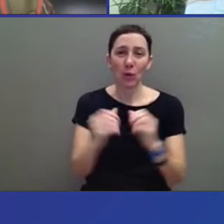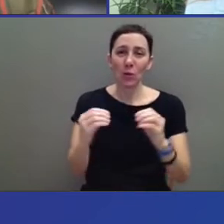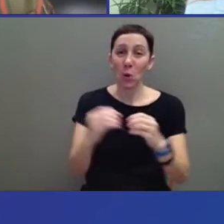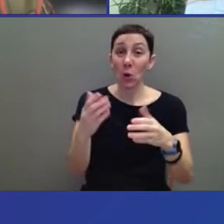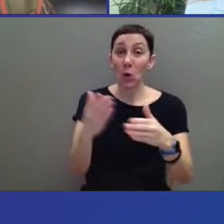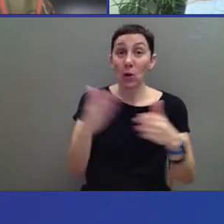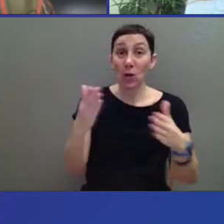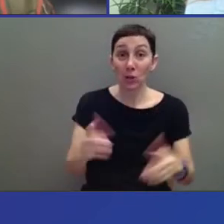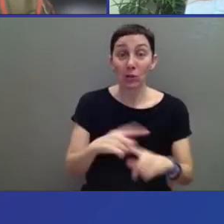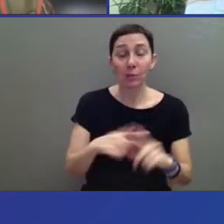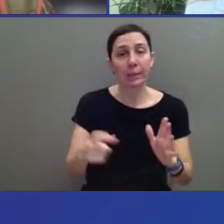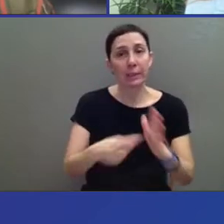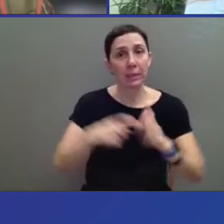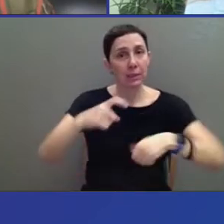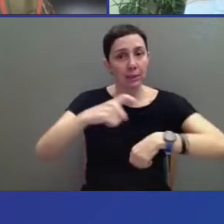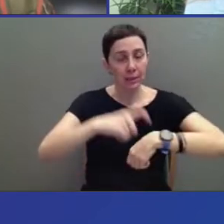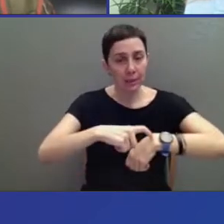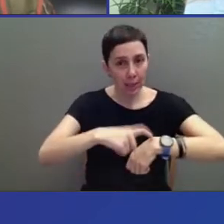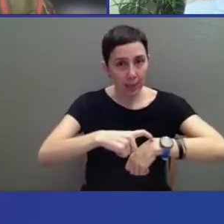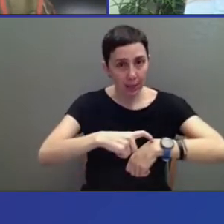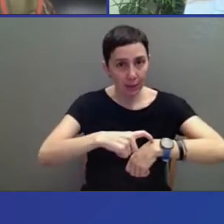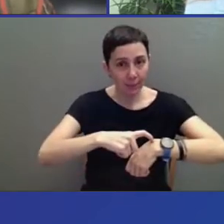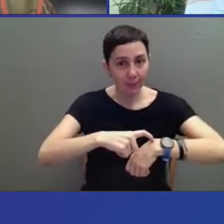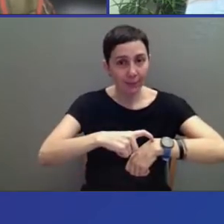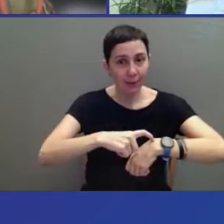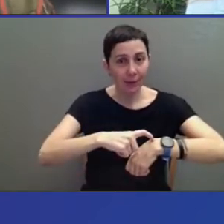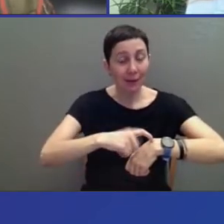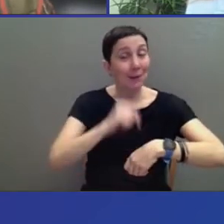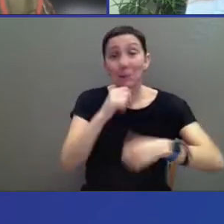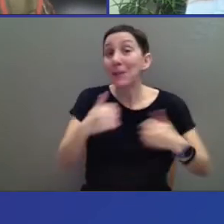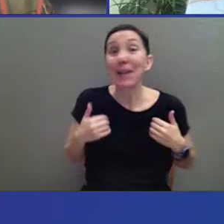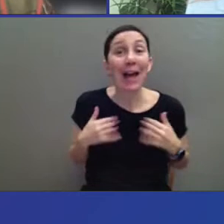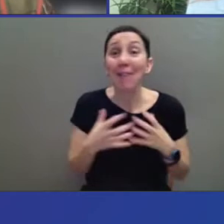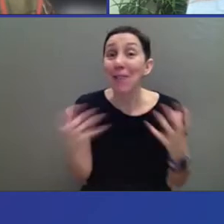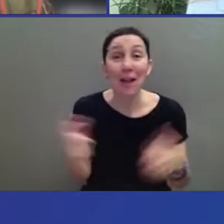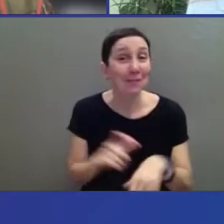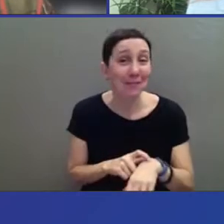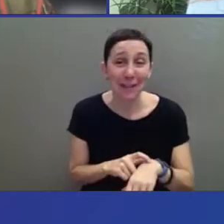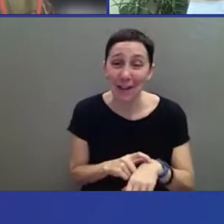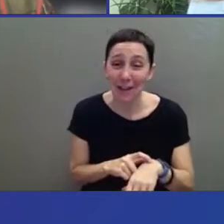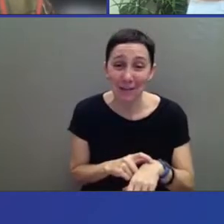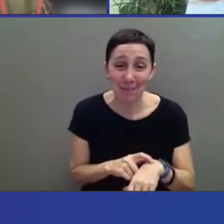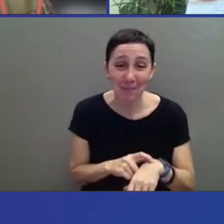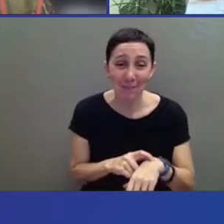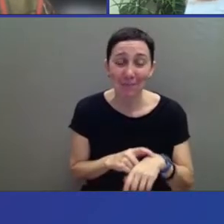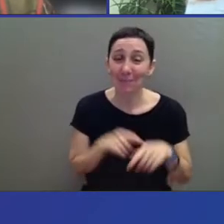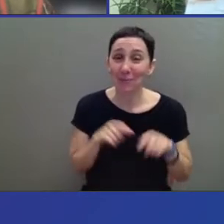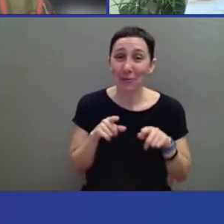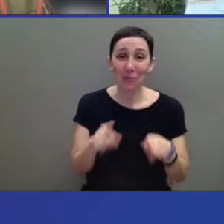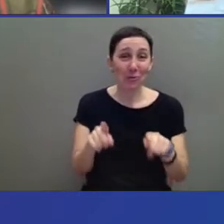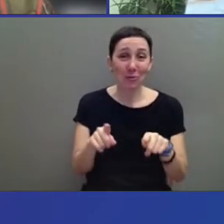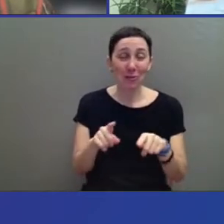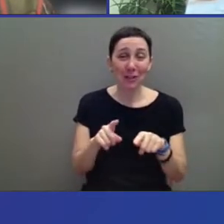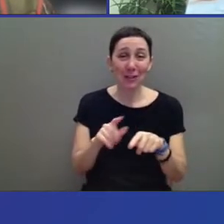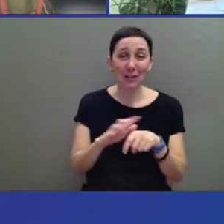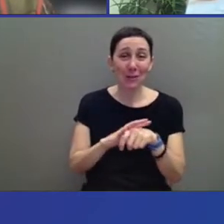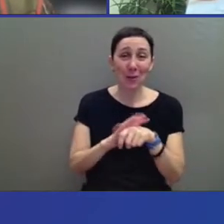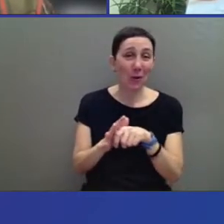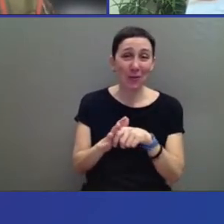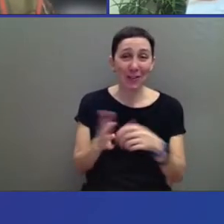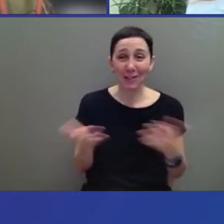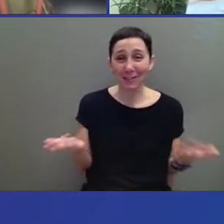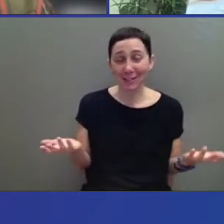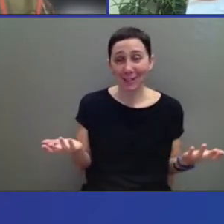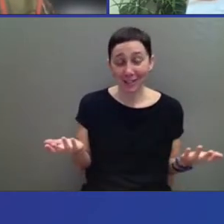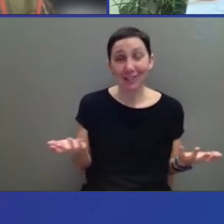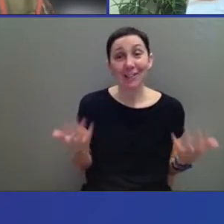a tremendous amount of time, and time was not something that was afforded to any of us at any moment throughout this pandemic.